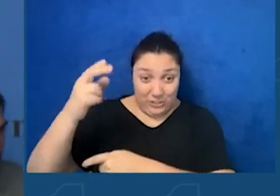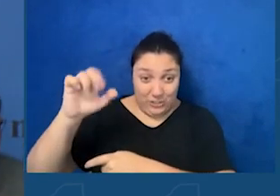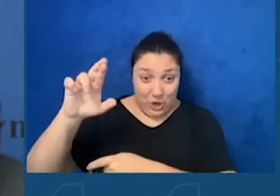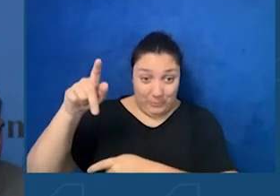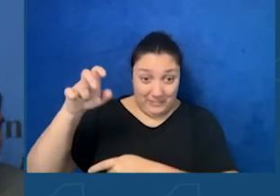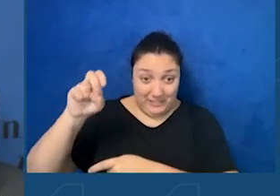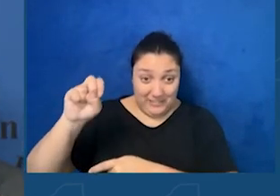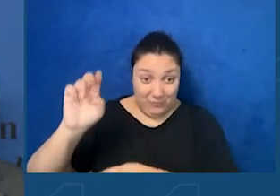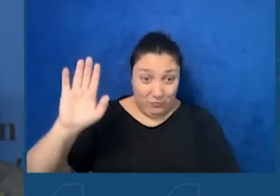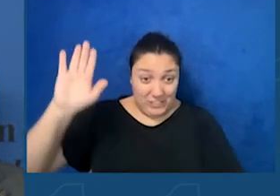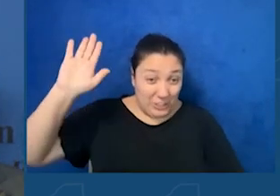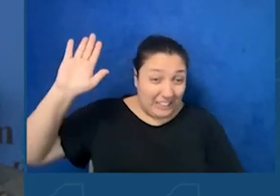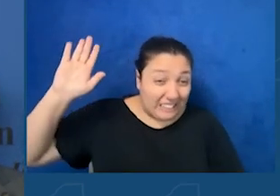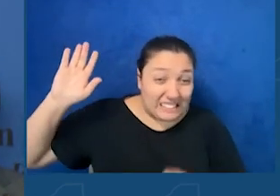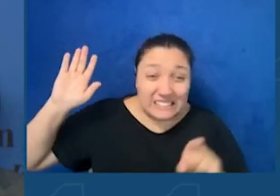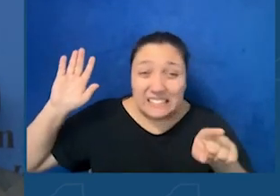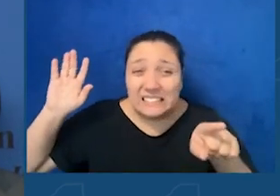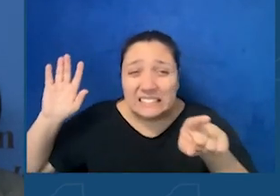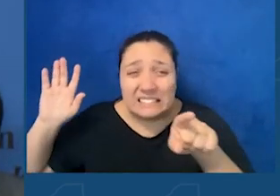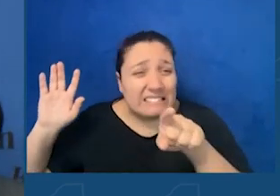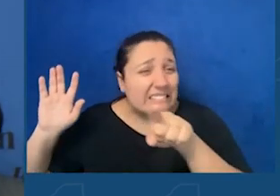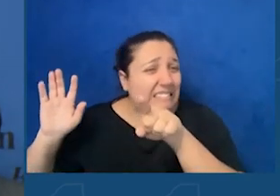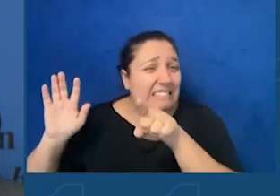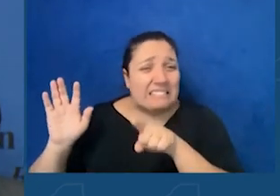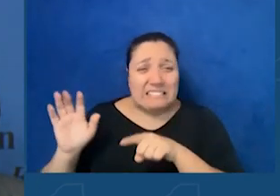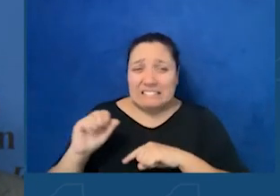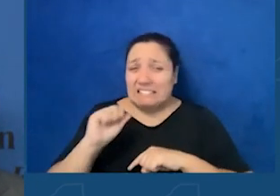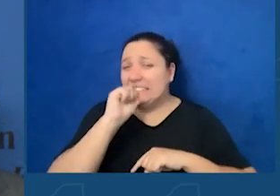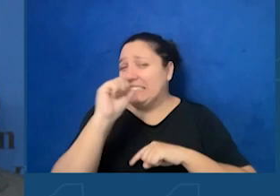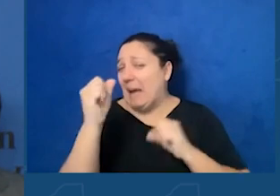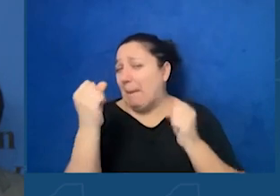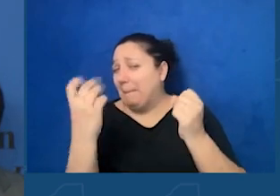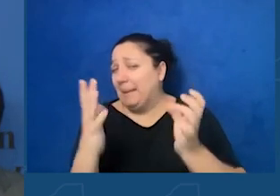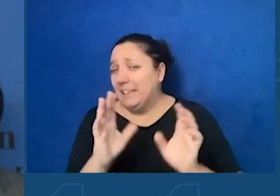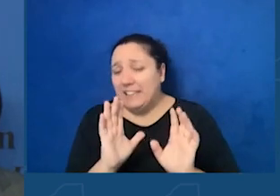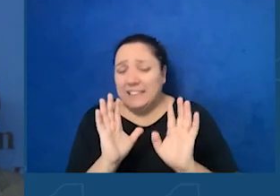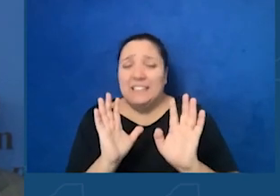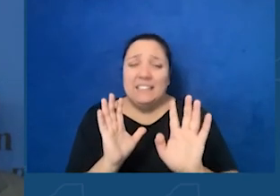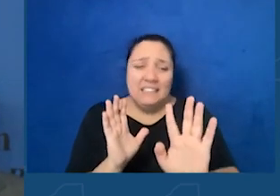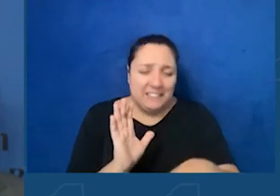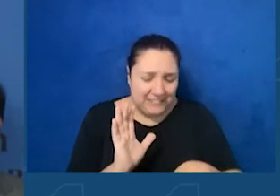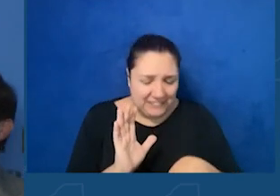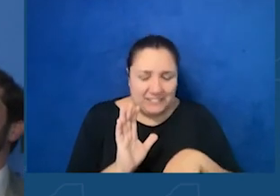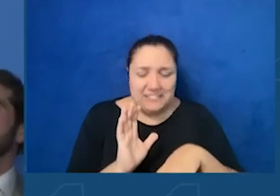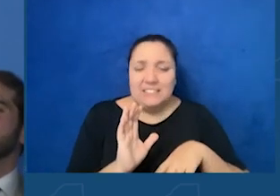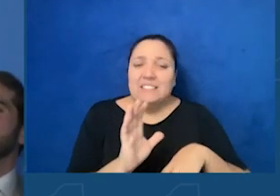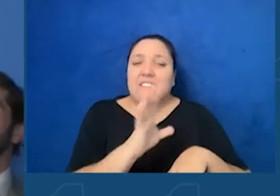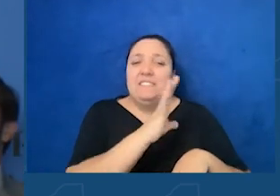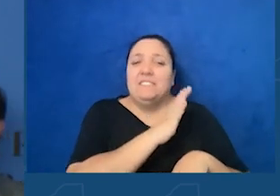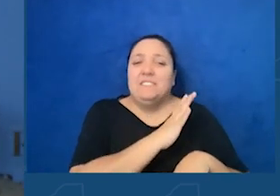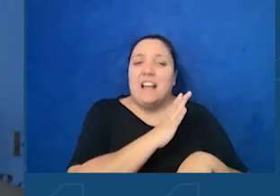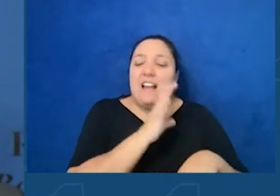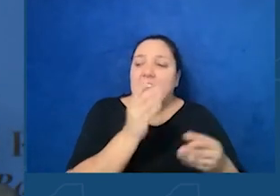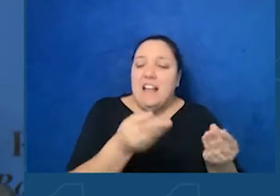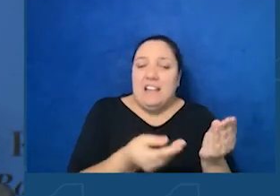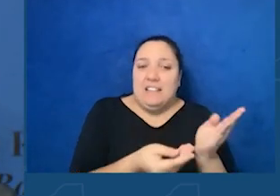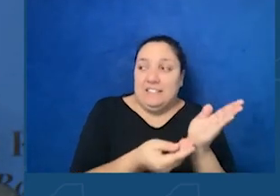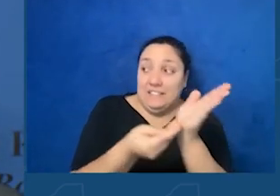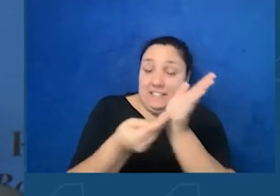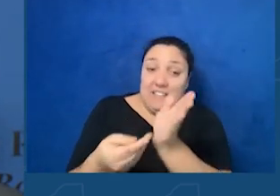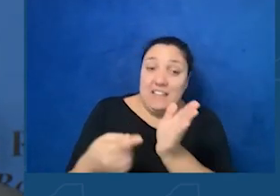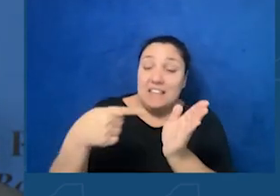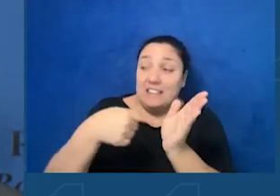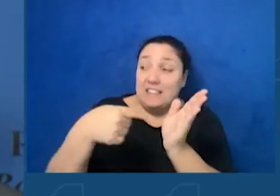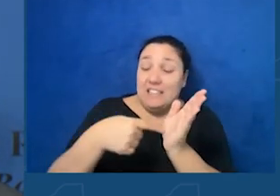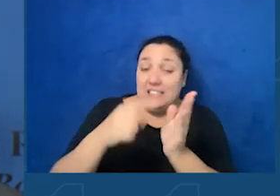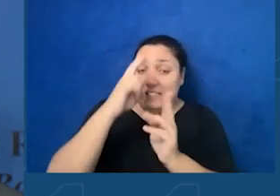Not seeing a lot of hands go up right now. Okay, I respect the will of the people. Reverend Al, this honors Dr. King here in the state of New